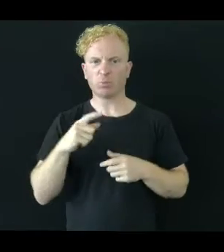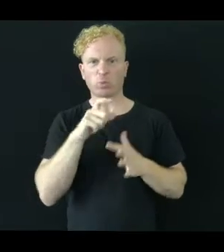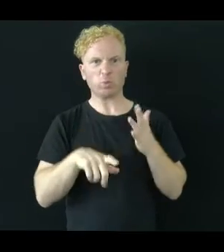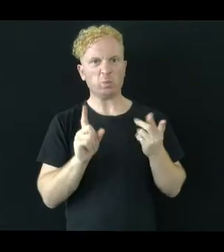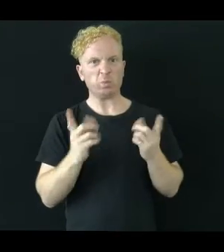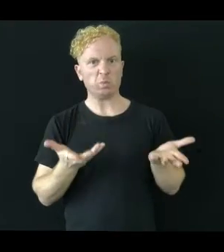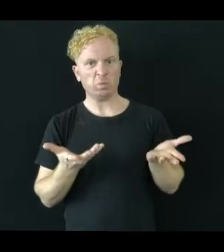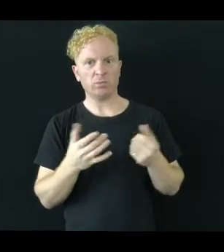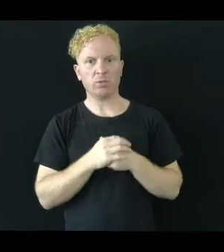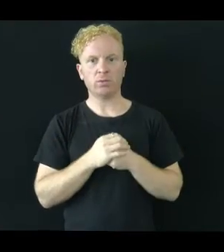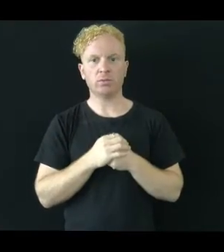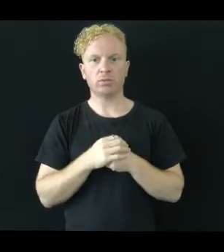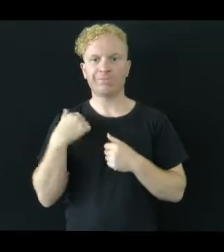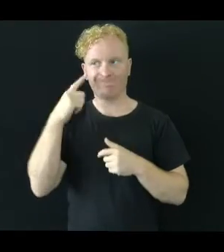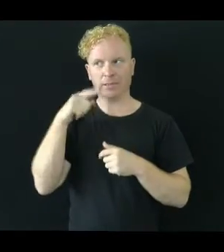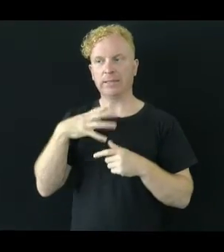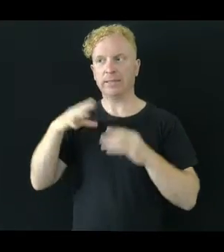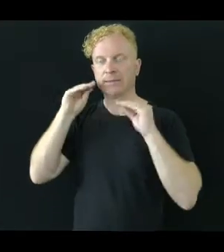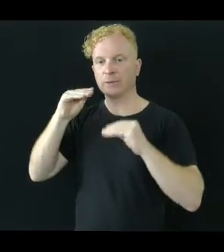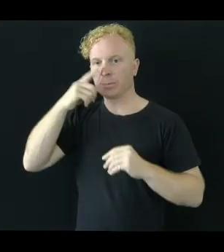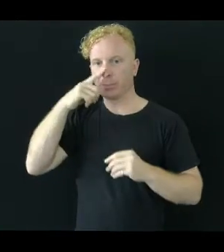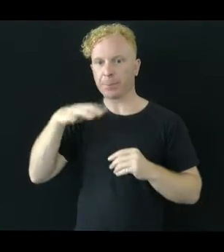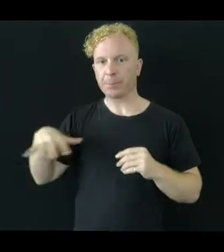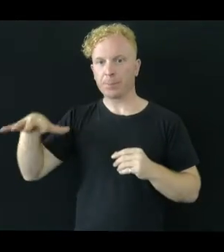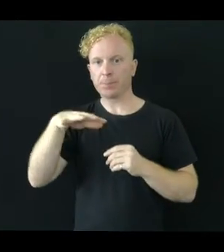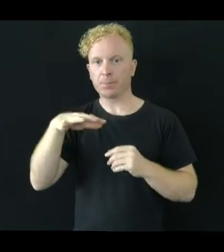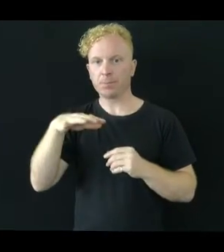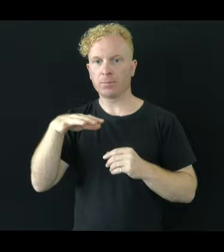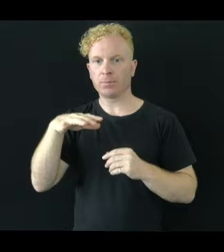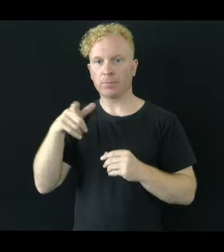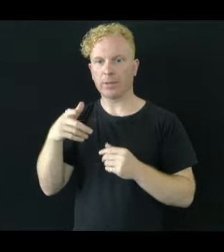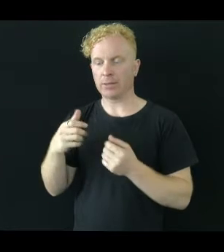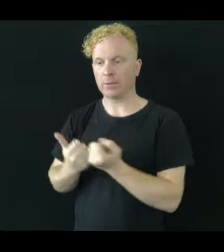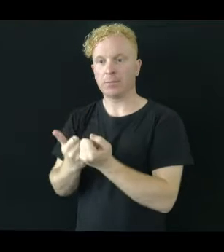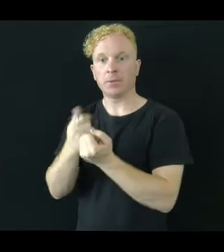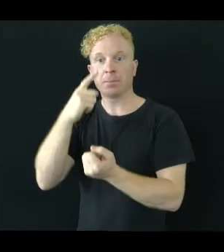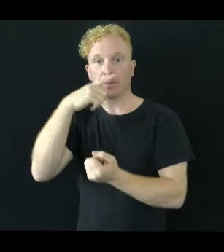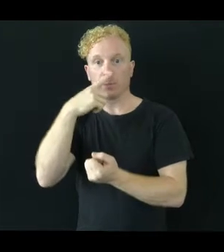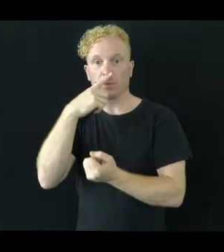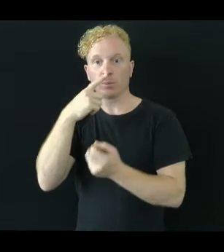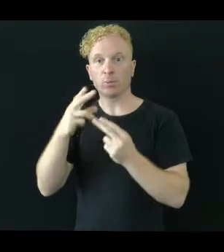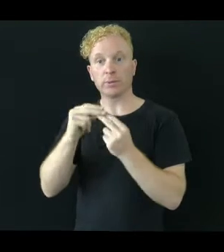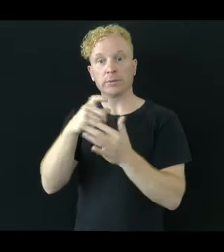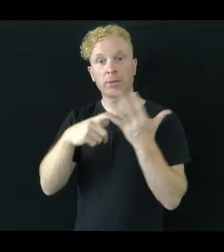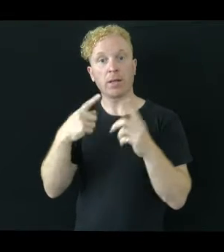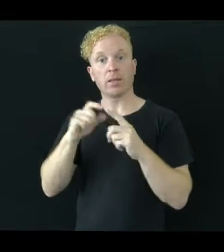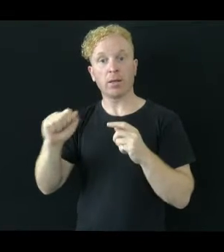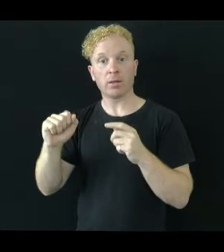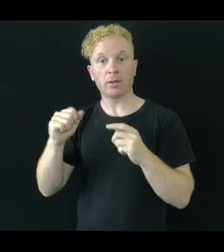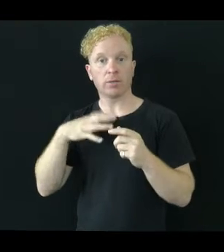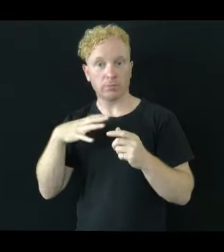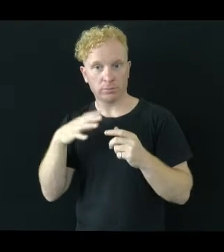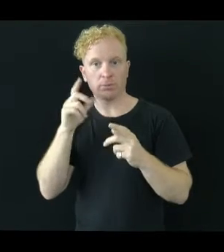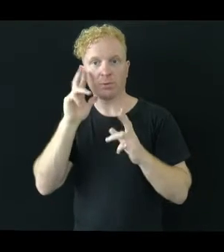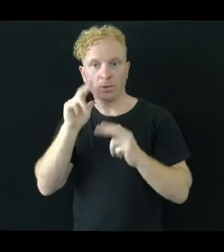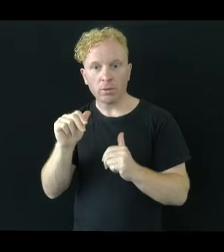do then? So I think it's about educating people's, people who are going to assist people with disabilities and carers